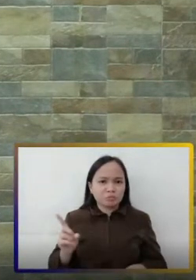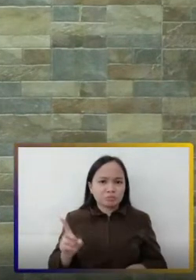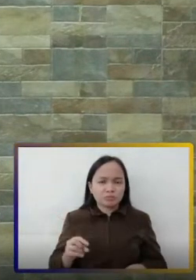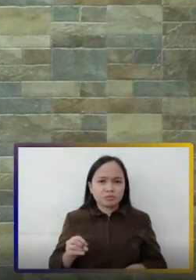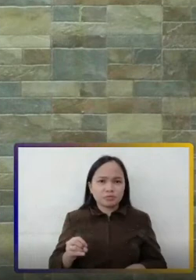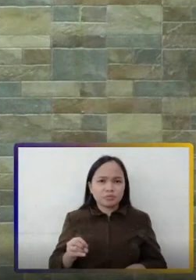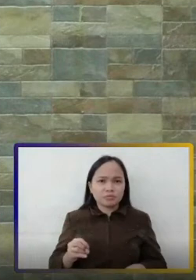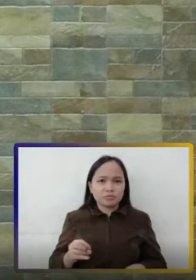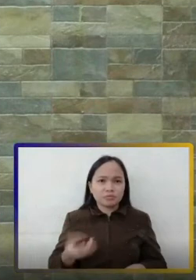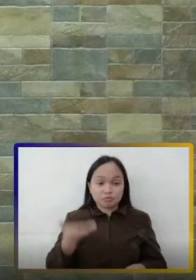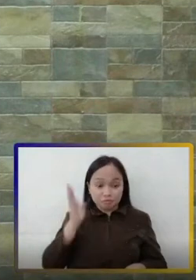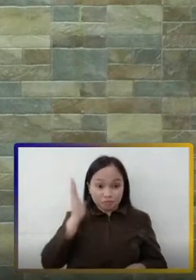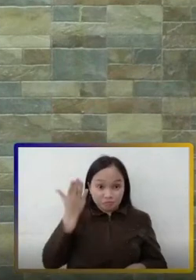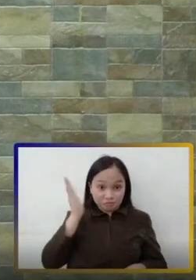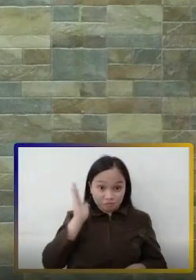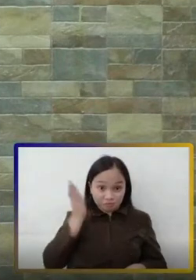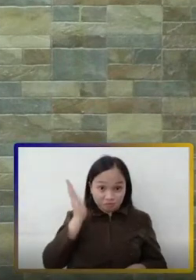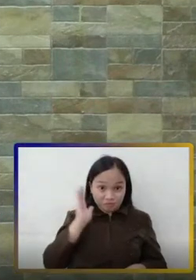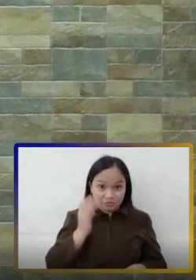Hello, mic test. 1, 2.